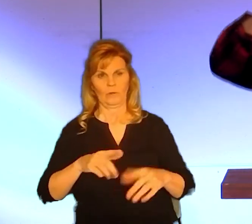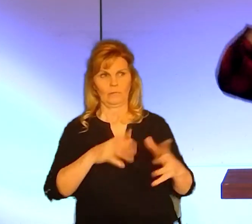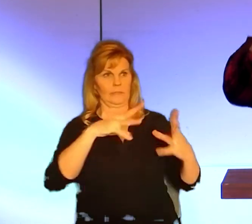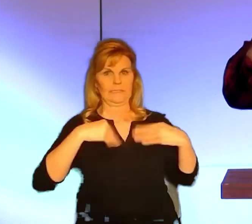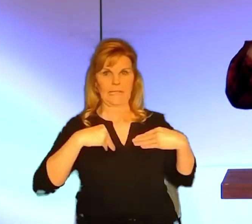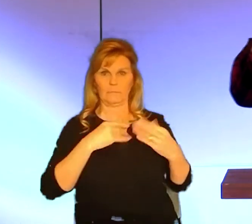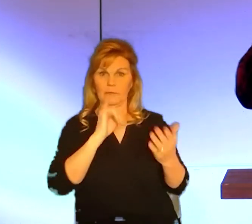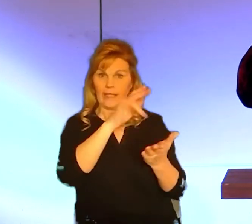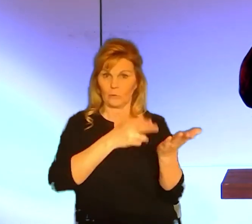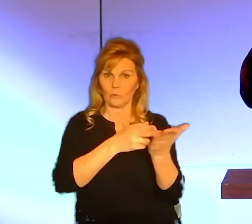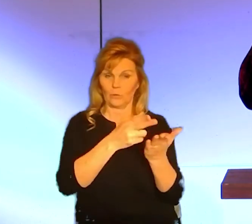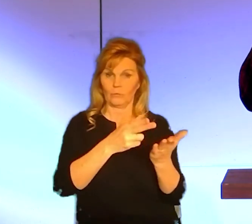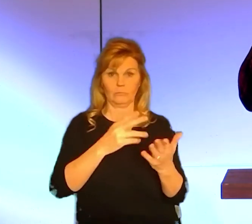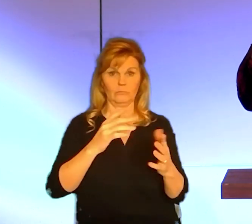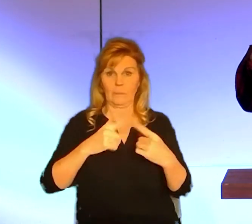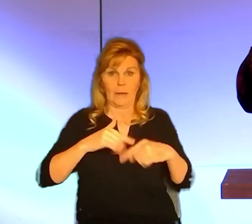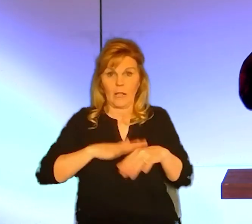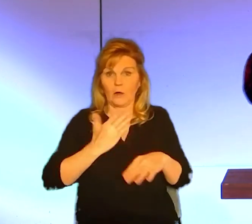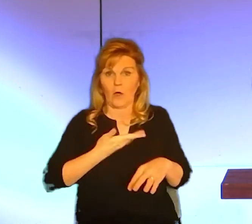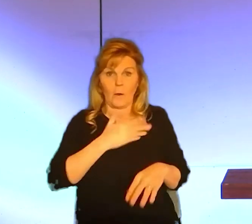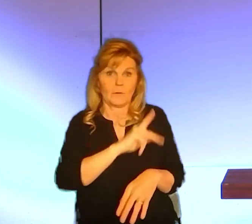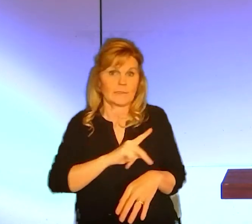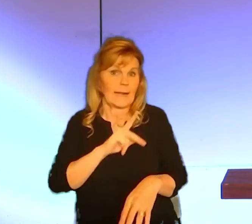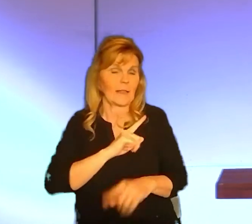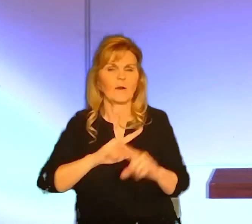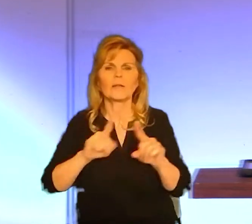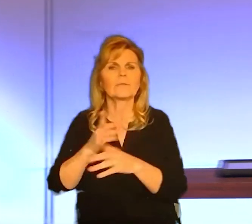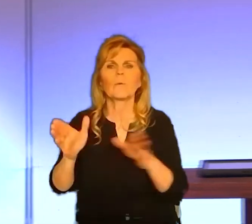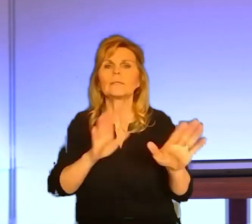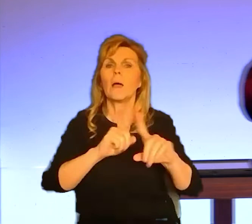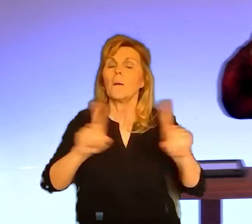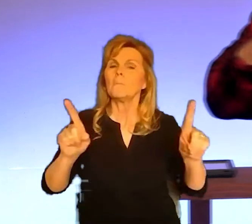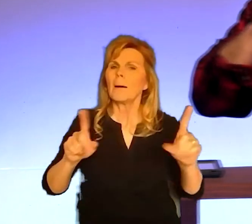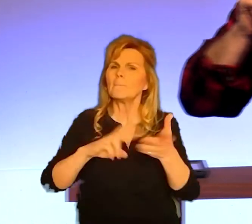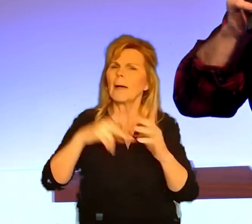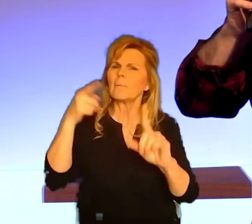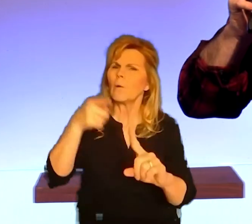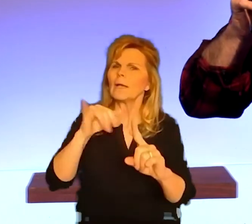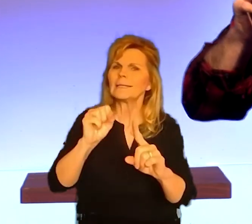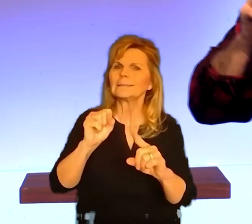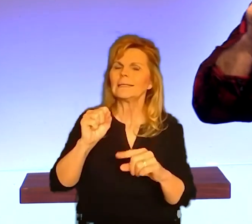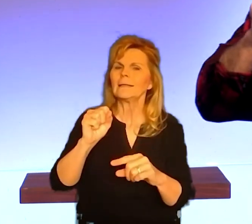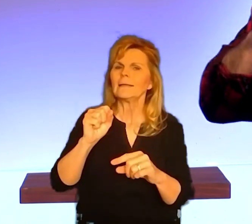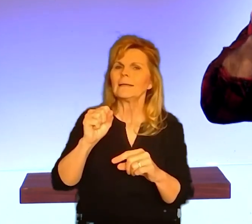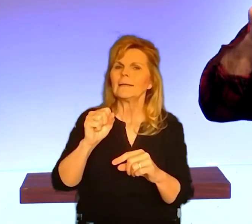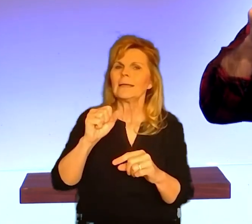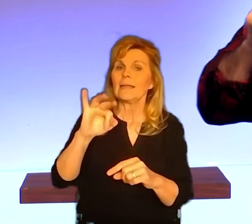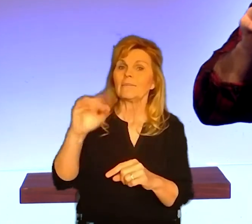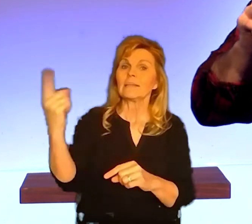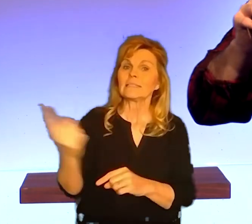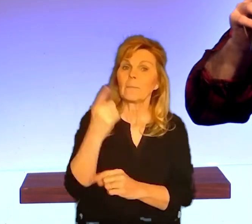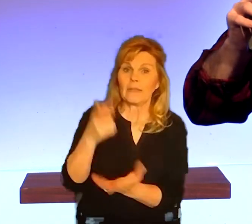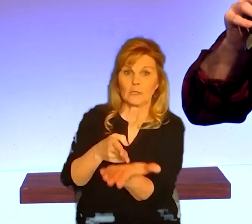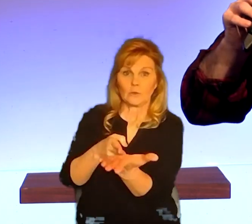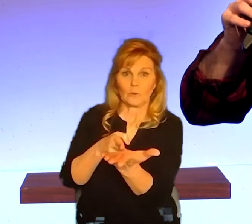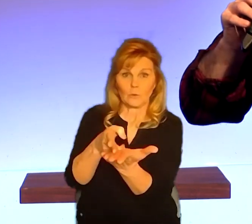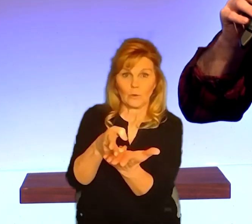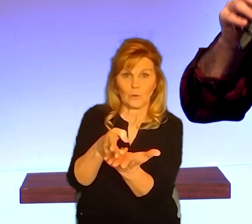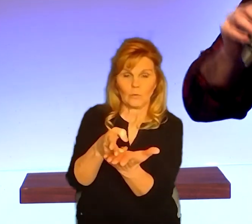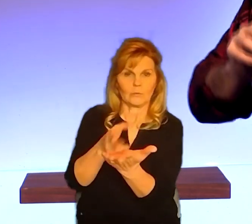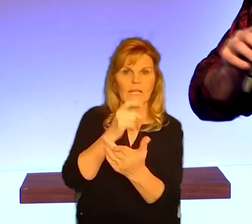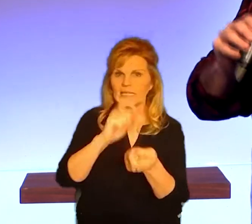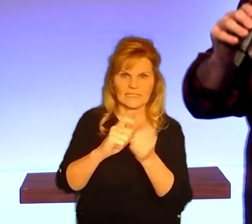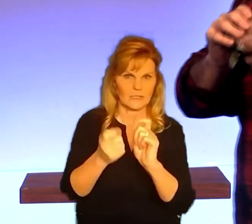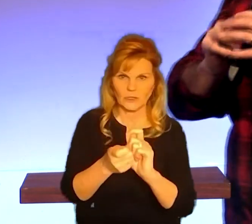but there's all kinds of different ways. But that doesn't change whether or not something is true. It